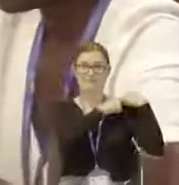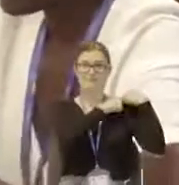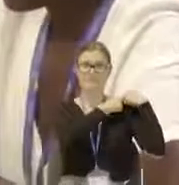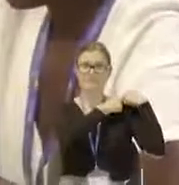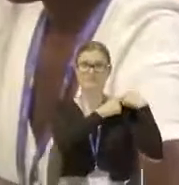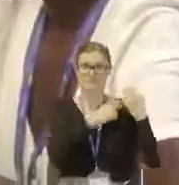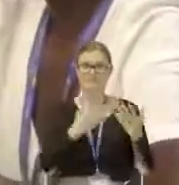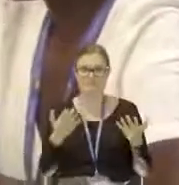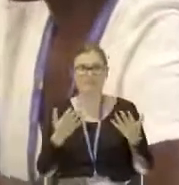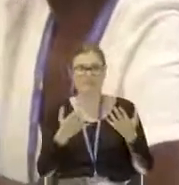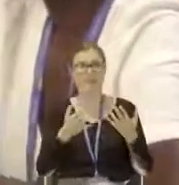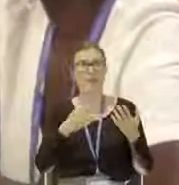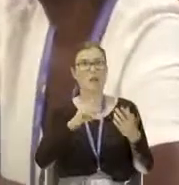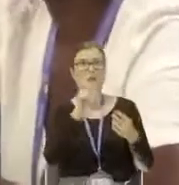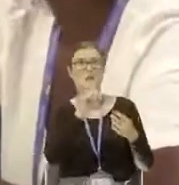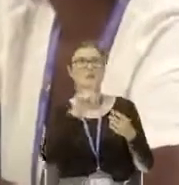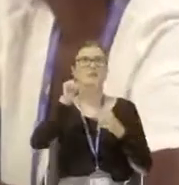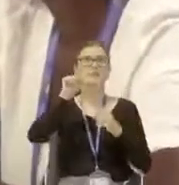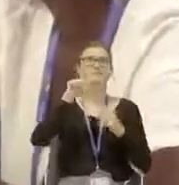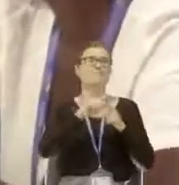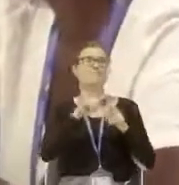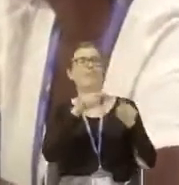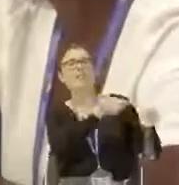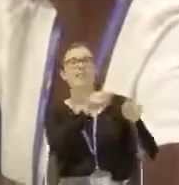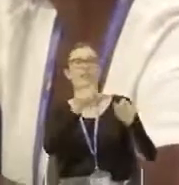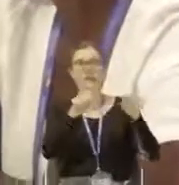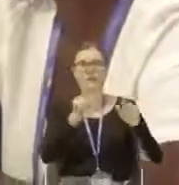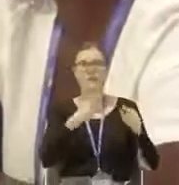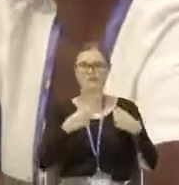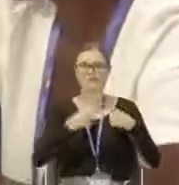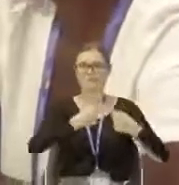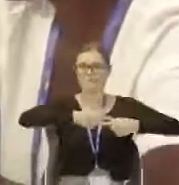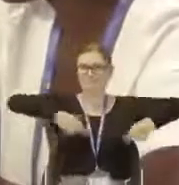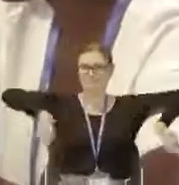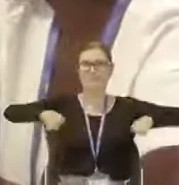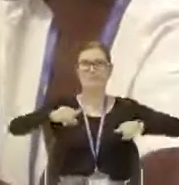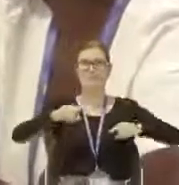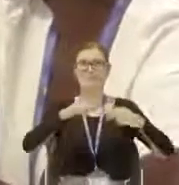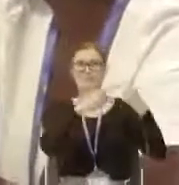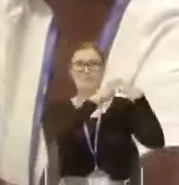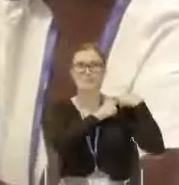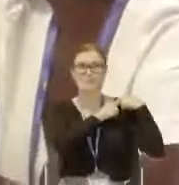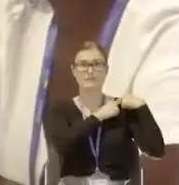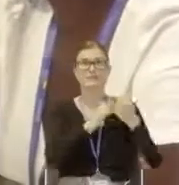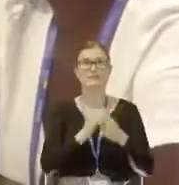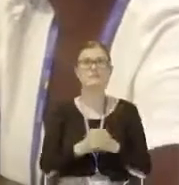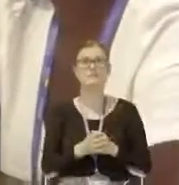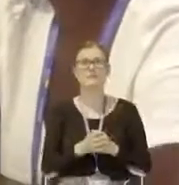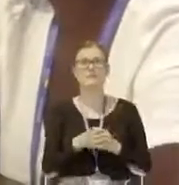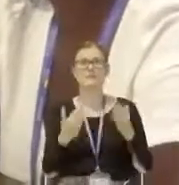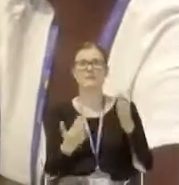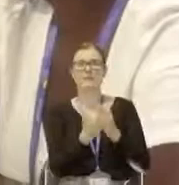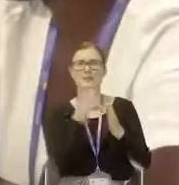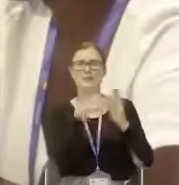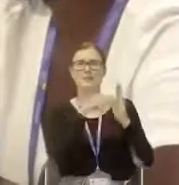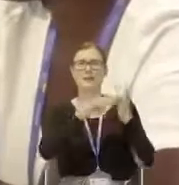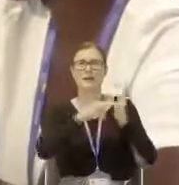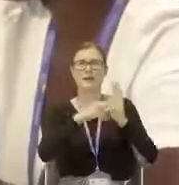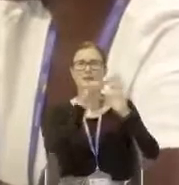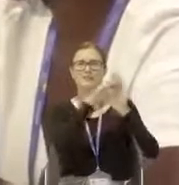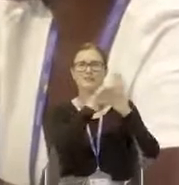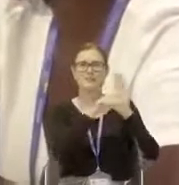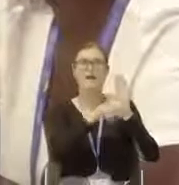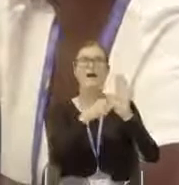the new urban agenda, that issue of focusing on who the citizens